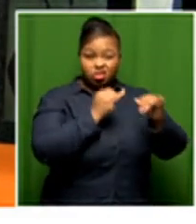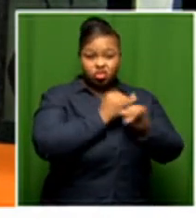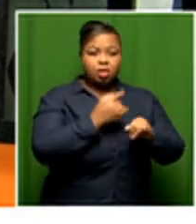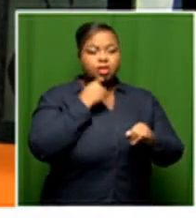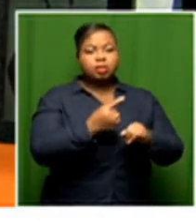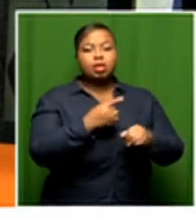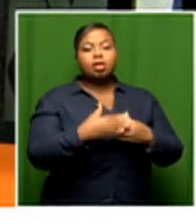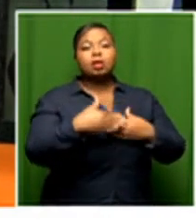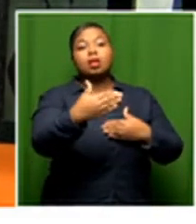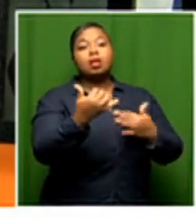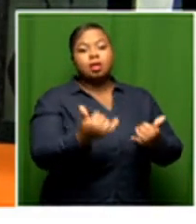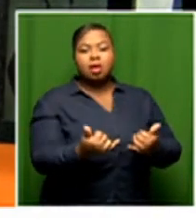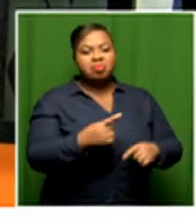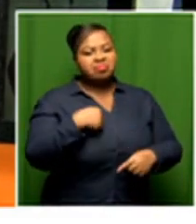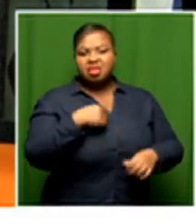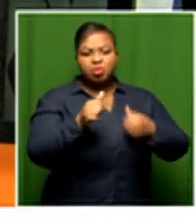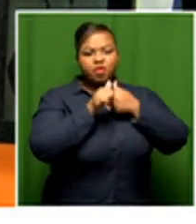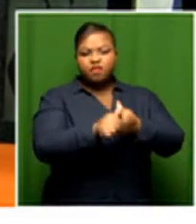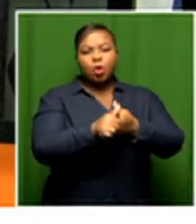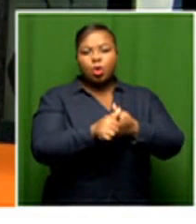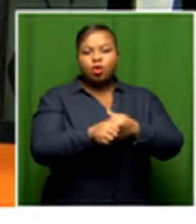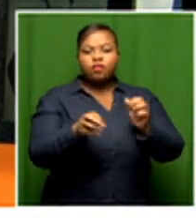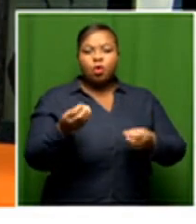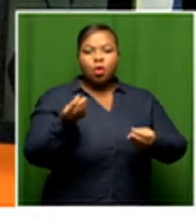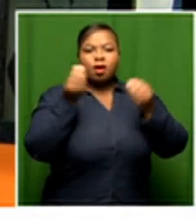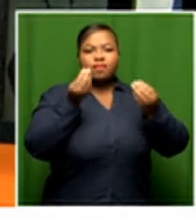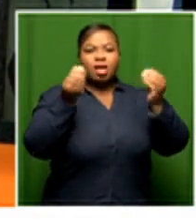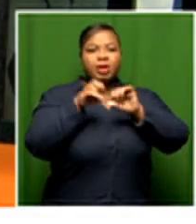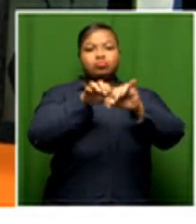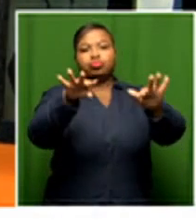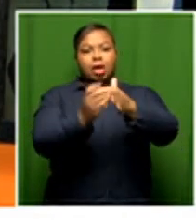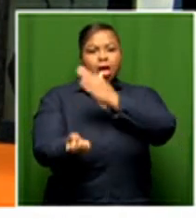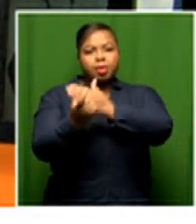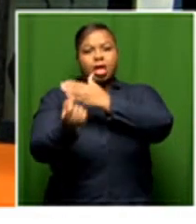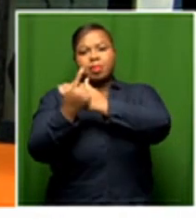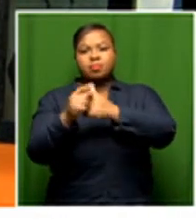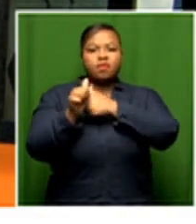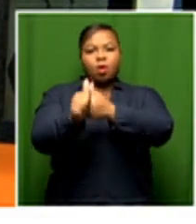coming, the forthcoming trends. Fortunately, I never followed much of trends. I always try to create my own thing,